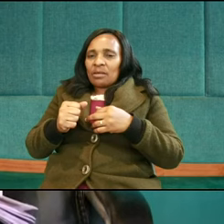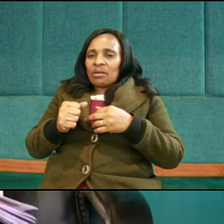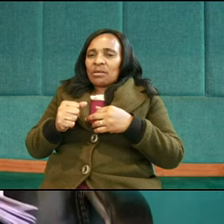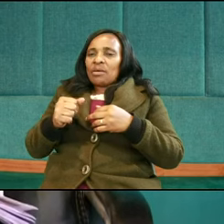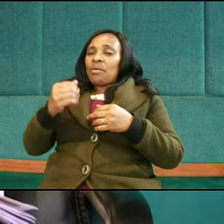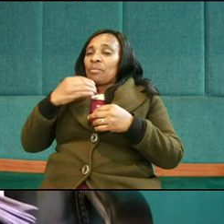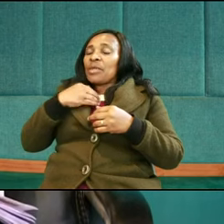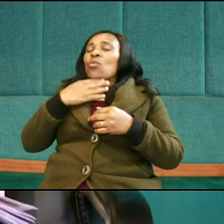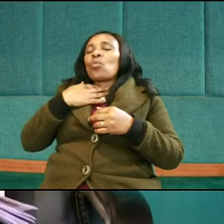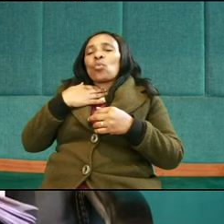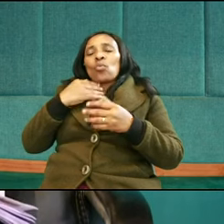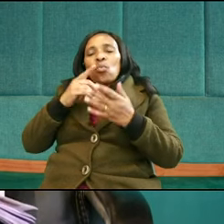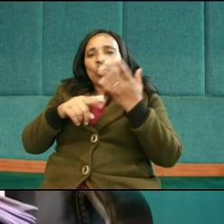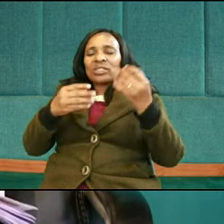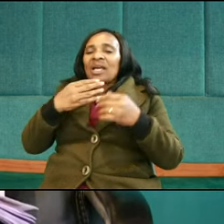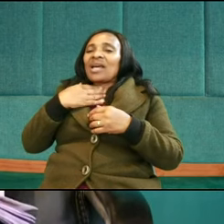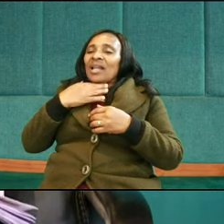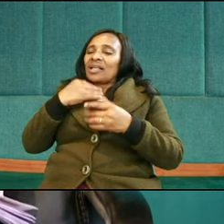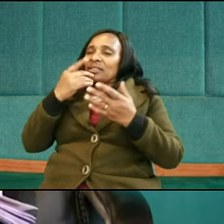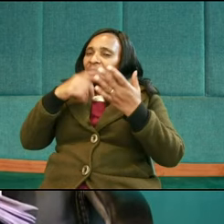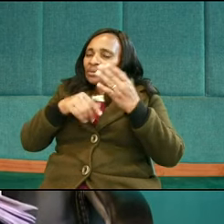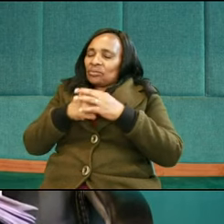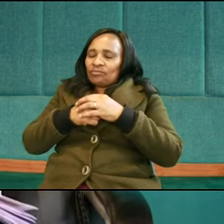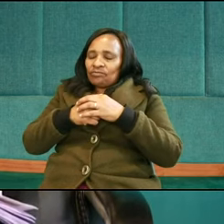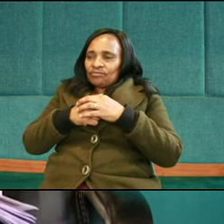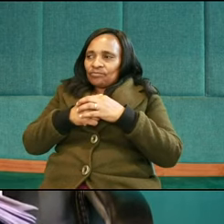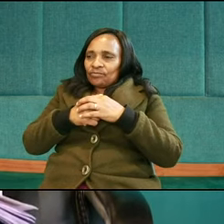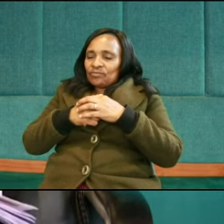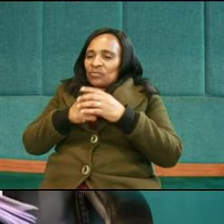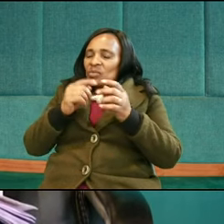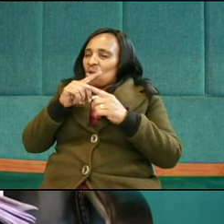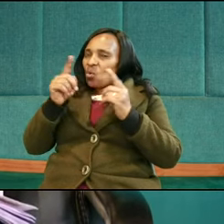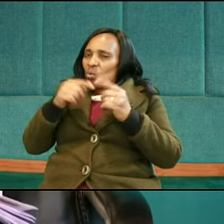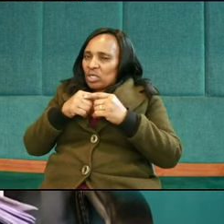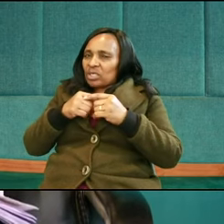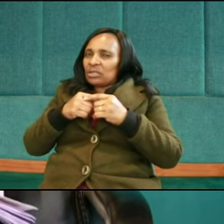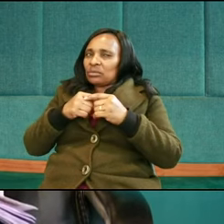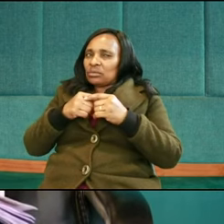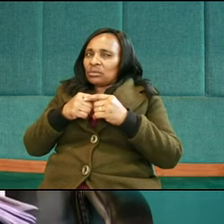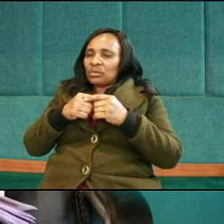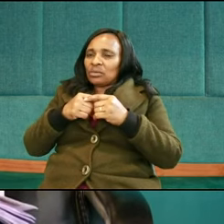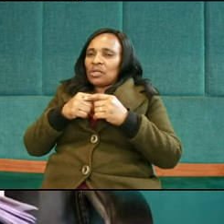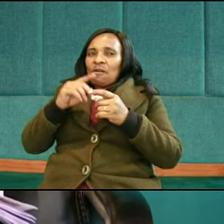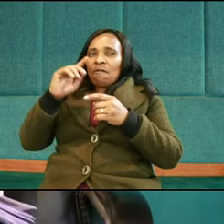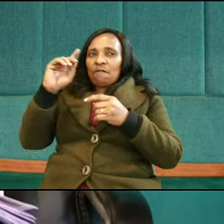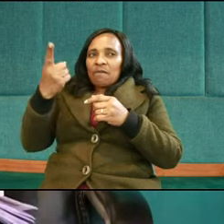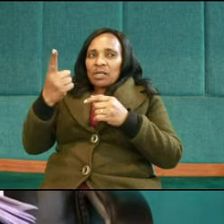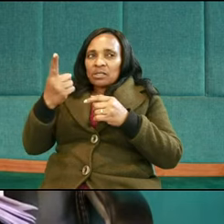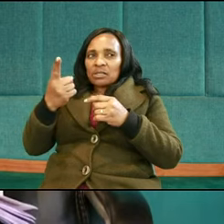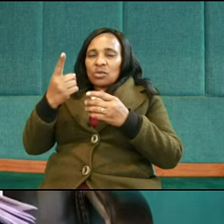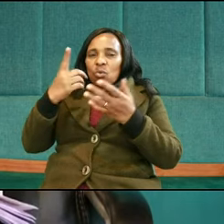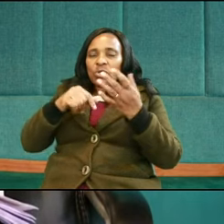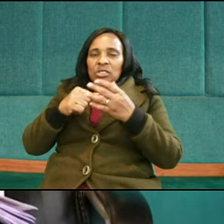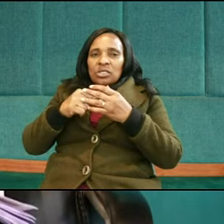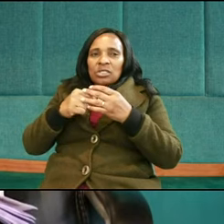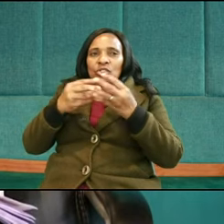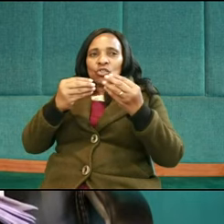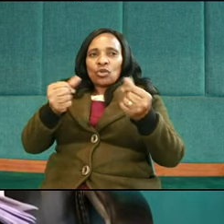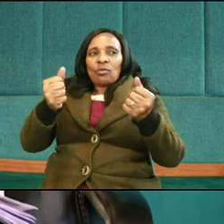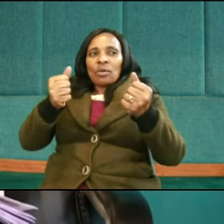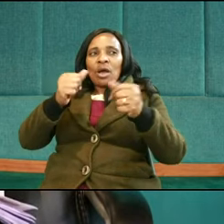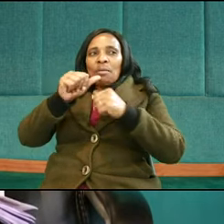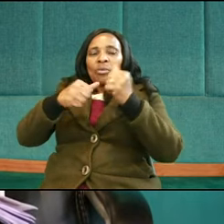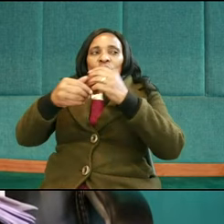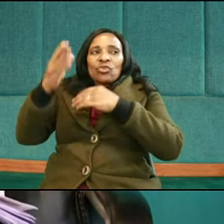The thing I like in this point is that when he was alarmed, his first resort was God. He did not